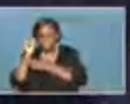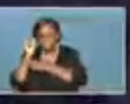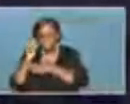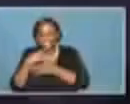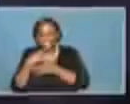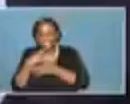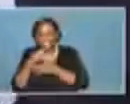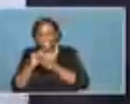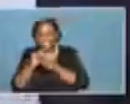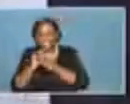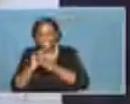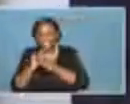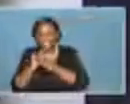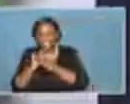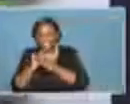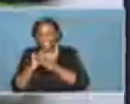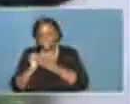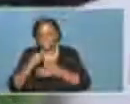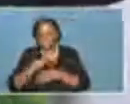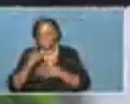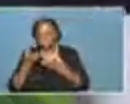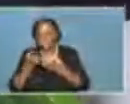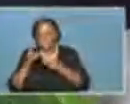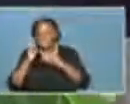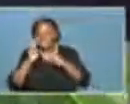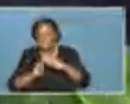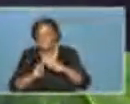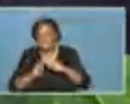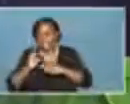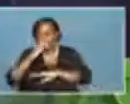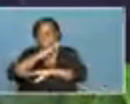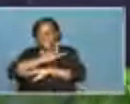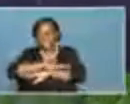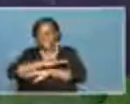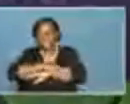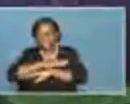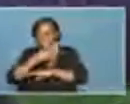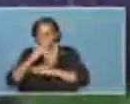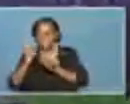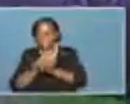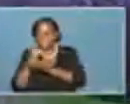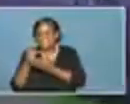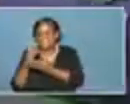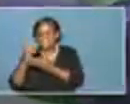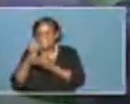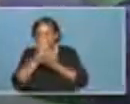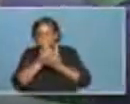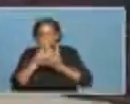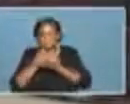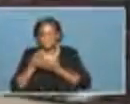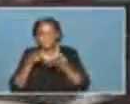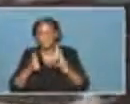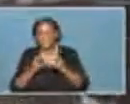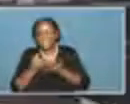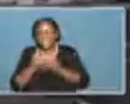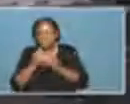our beliefs into them, but we want to sit down. We want to sit at the table and we want to discuss these things that benefit all of us.